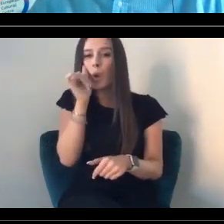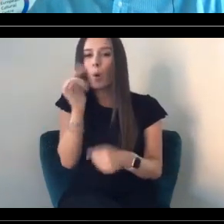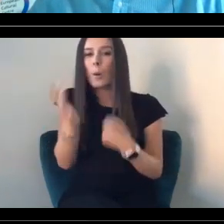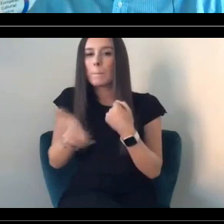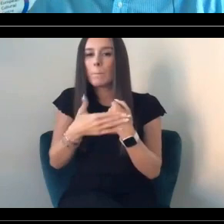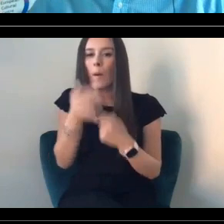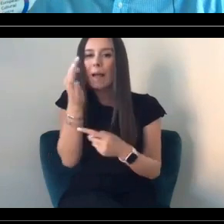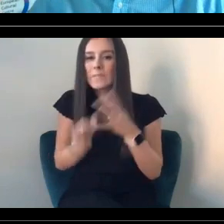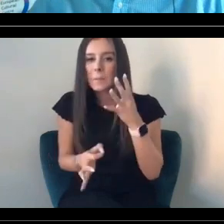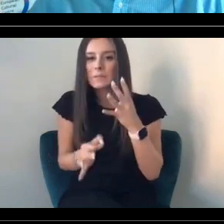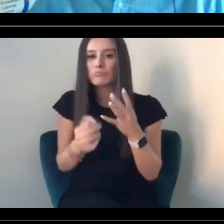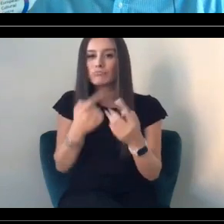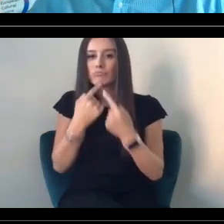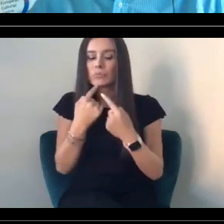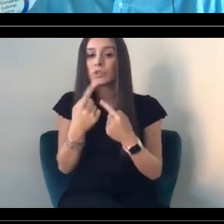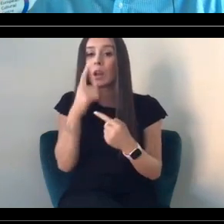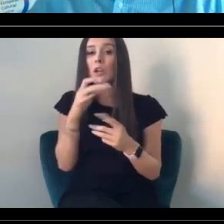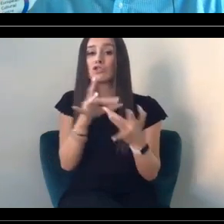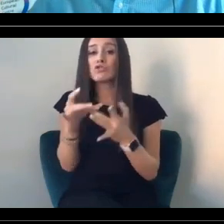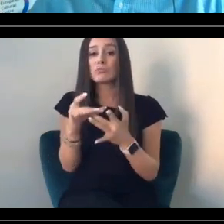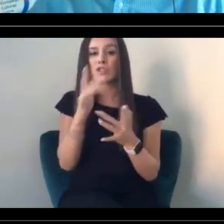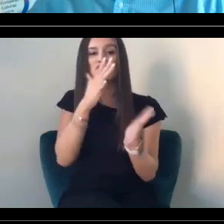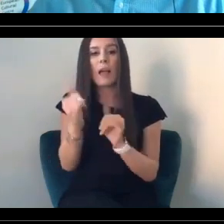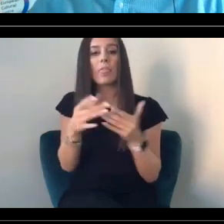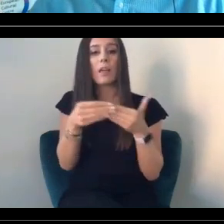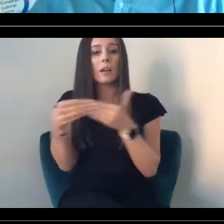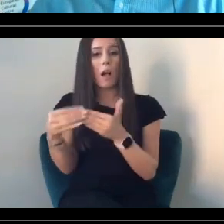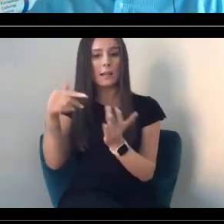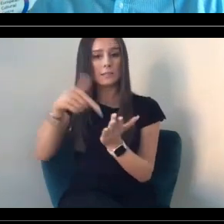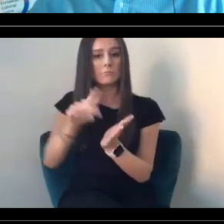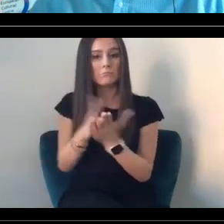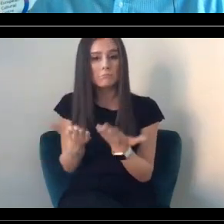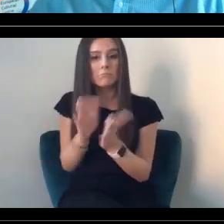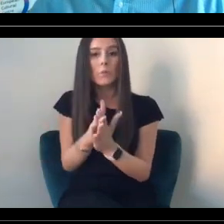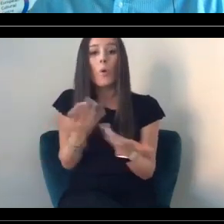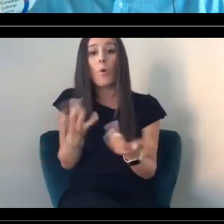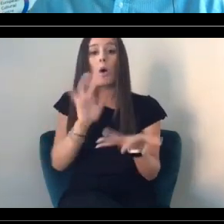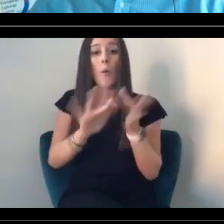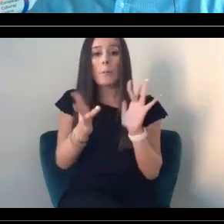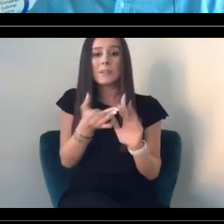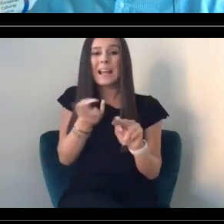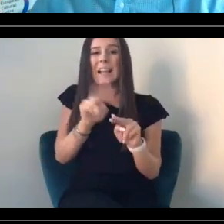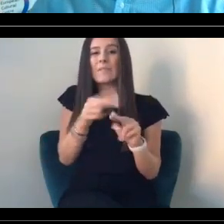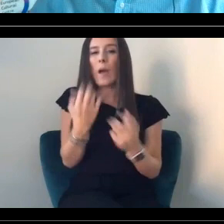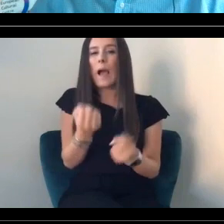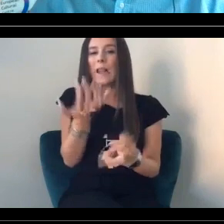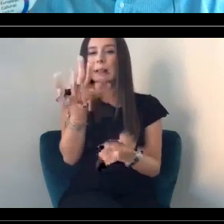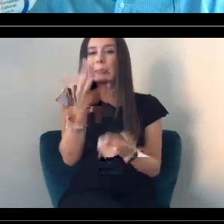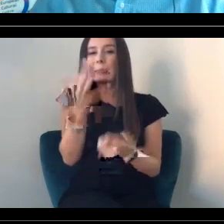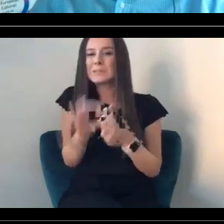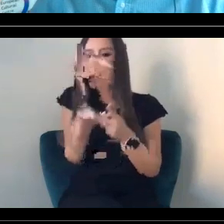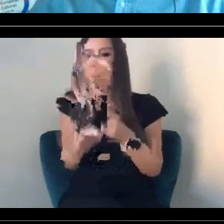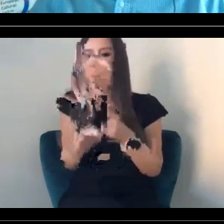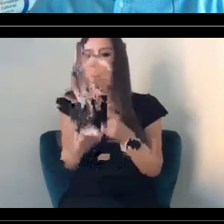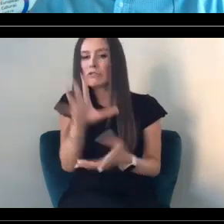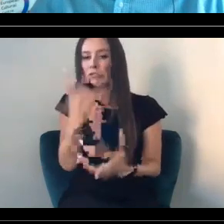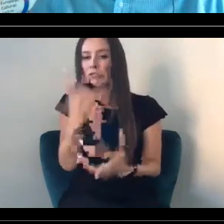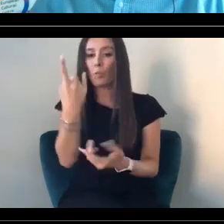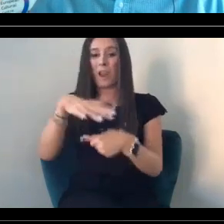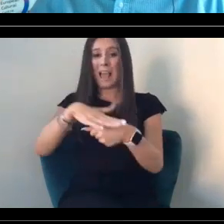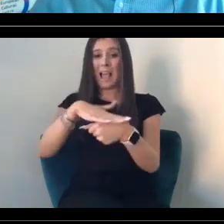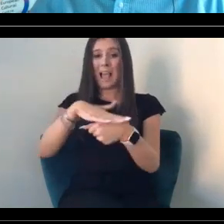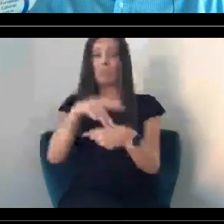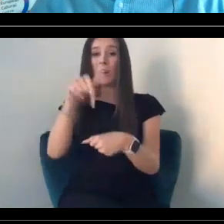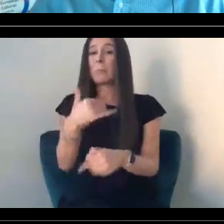maps on the website for more and specific areas you're interested in. There's some good information on there, and I think